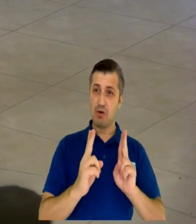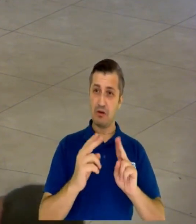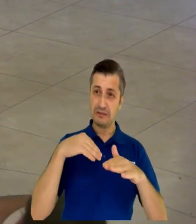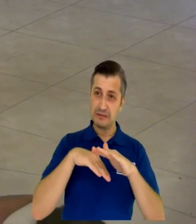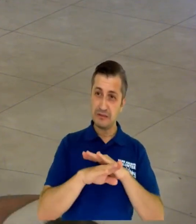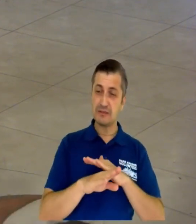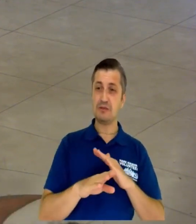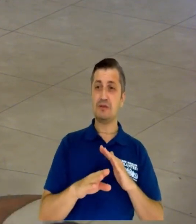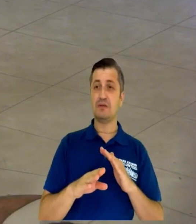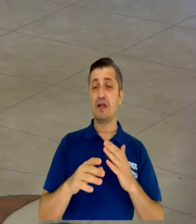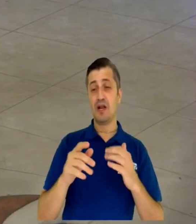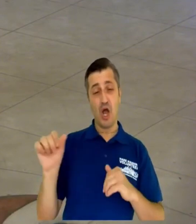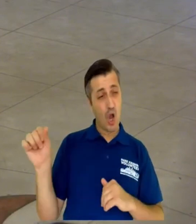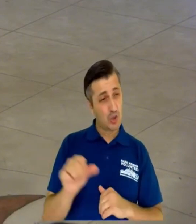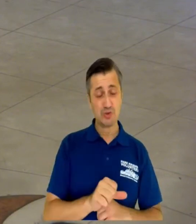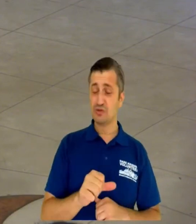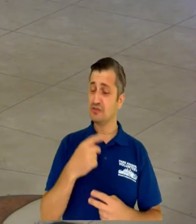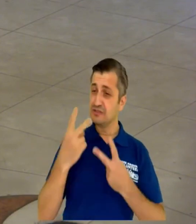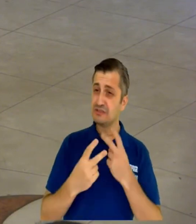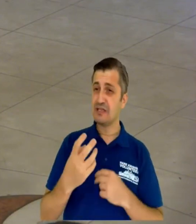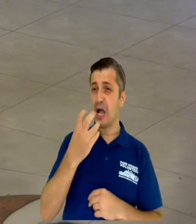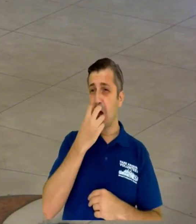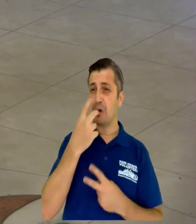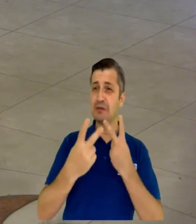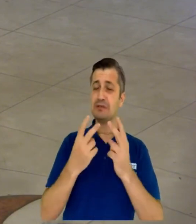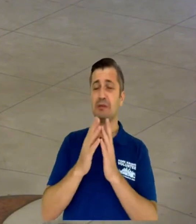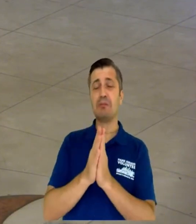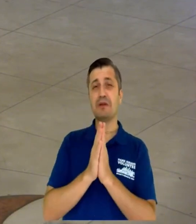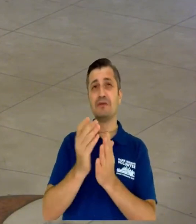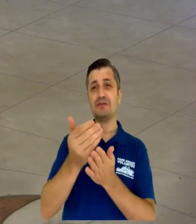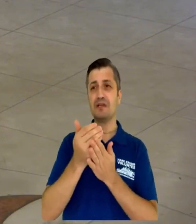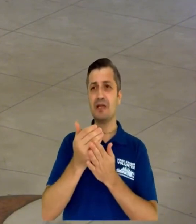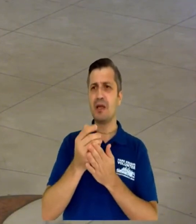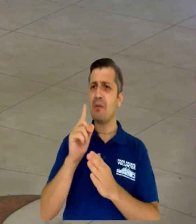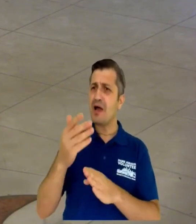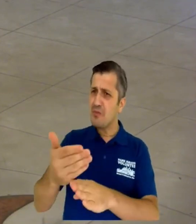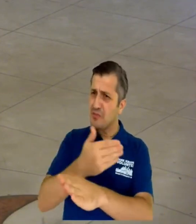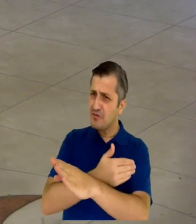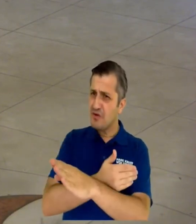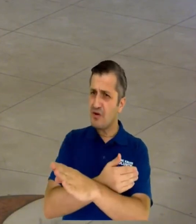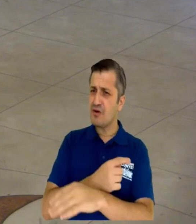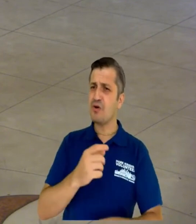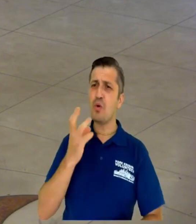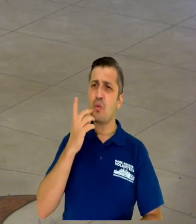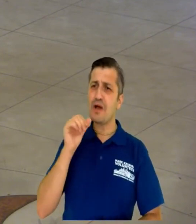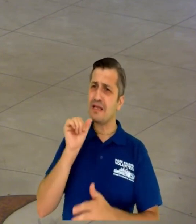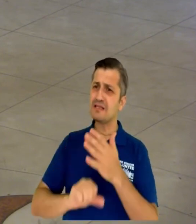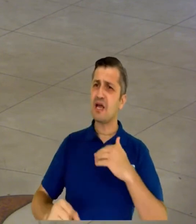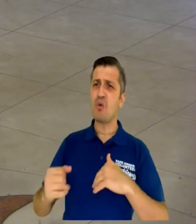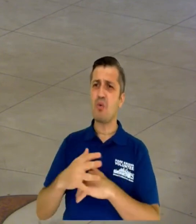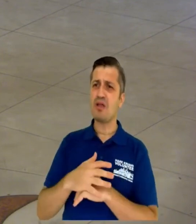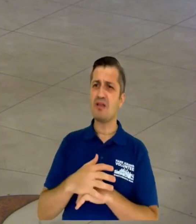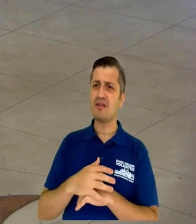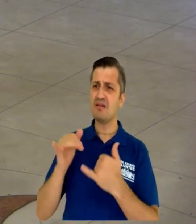should all sing the Hanuman Chalisa so that everybody is okay. But before that, no one thought of Krishna. No one thought of God. Everybody forgot about Krishna.